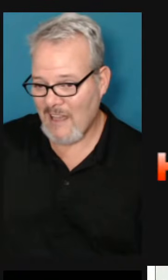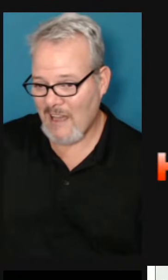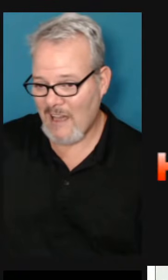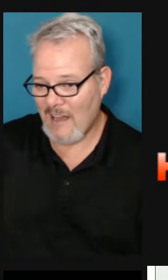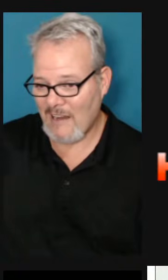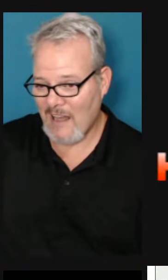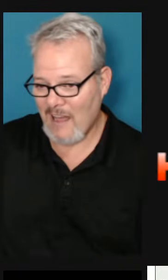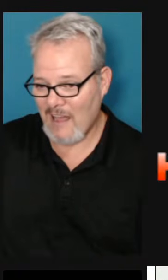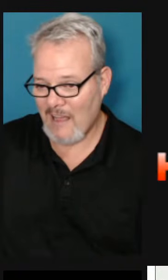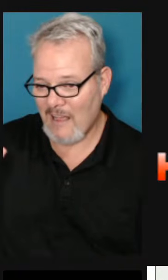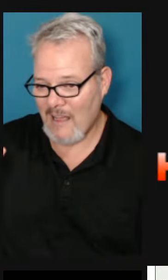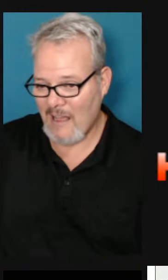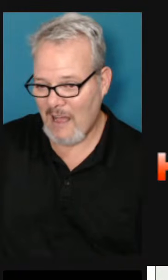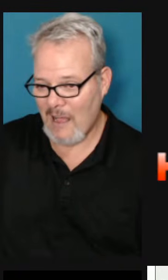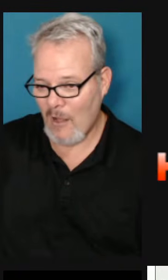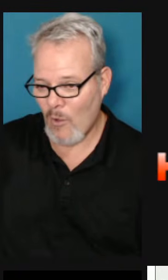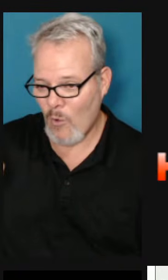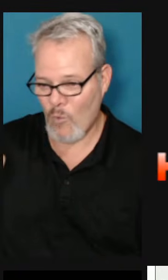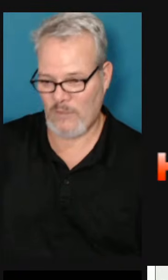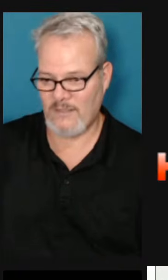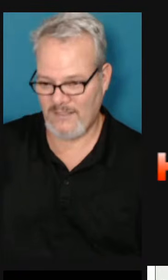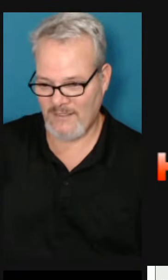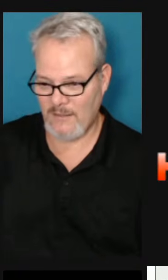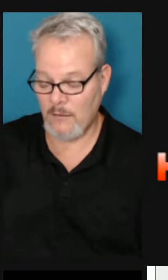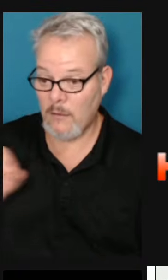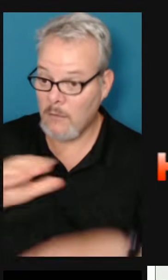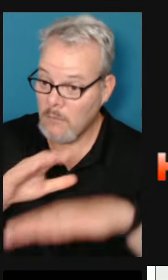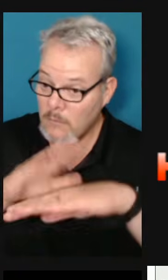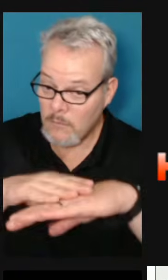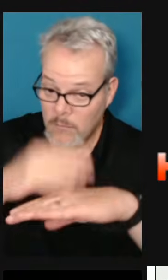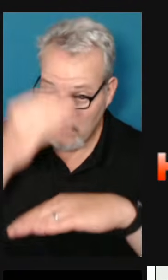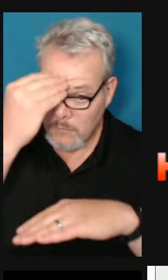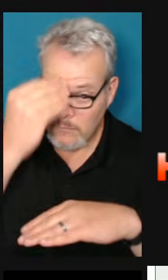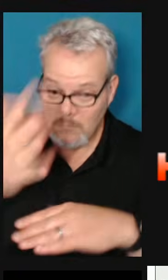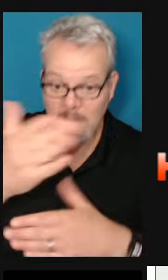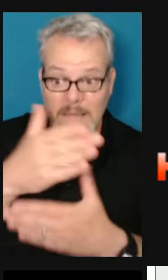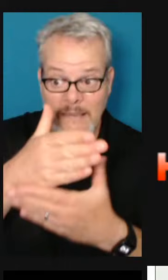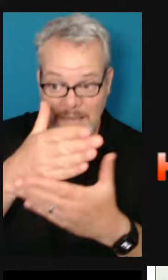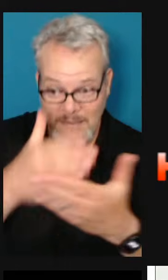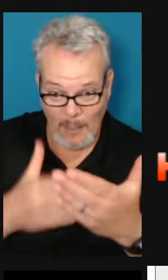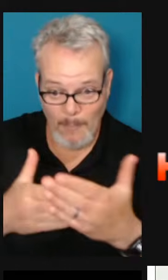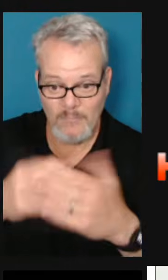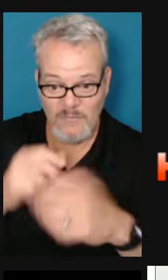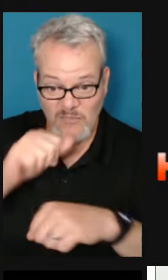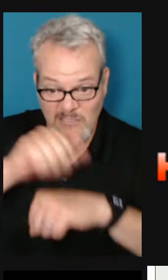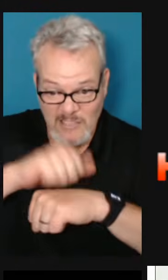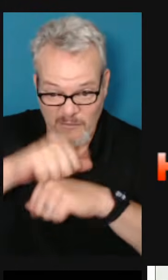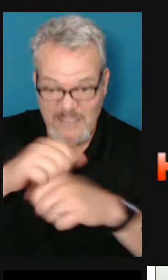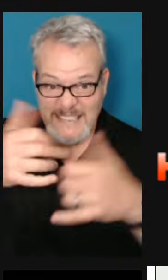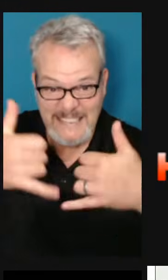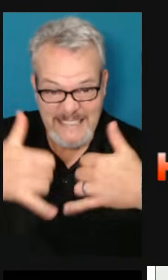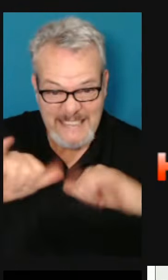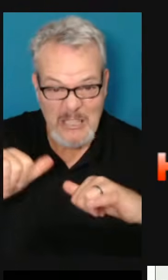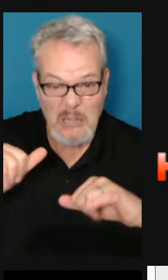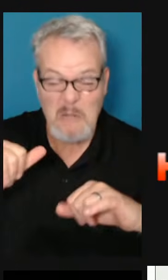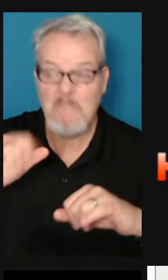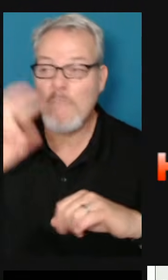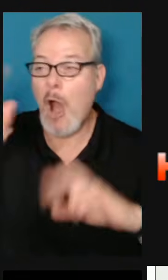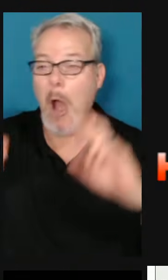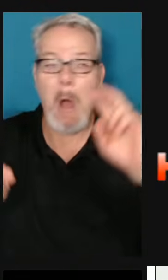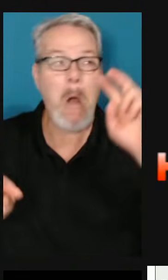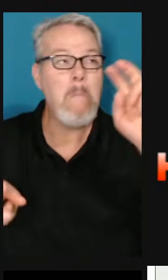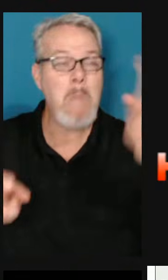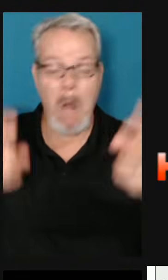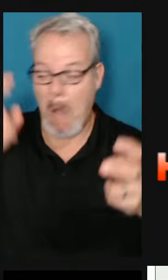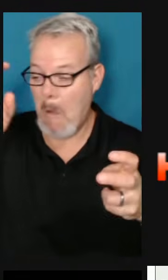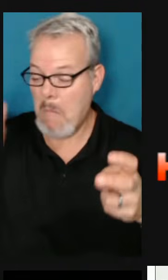note is important here, some tephra at Kaanakakoi was reported to still be hot as it fell. It's the only place I've seen